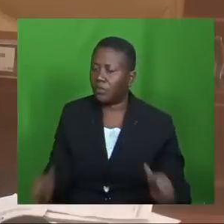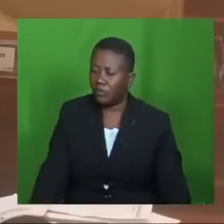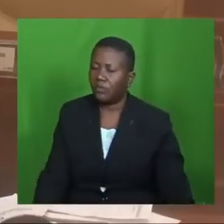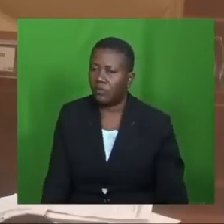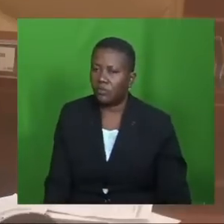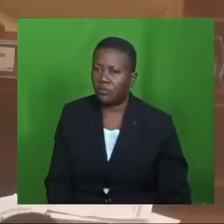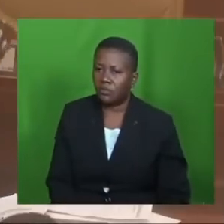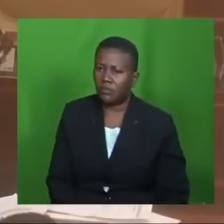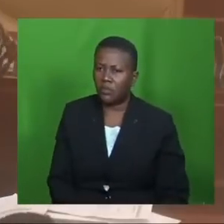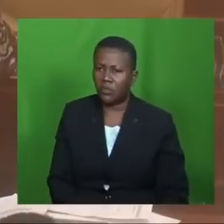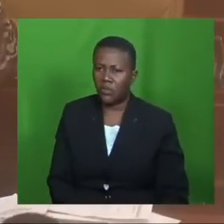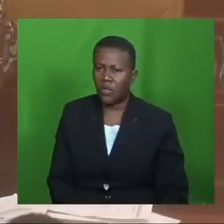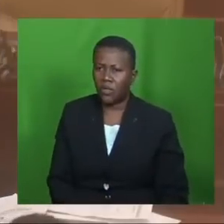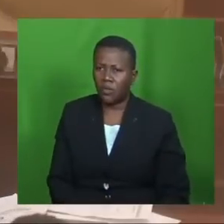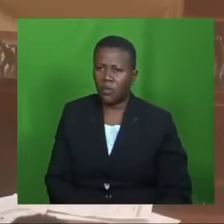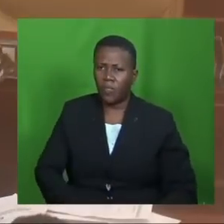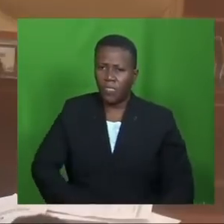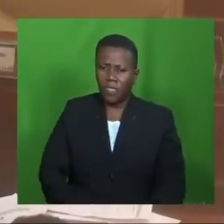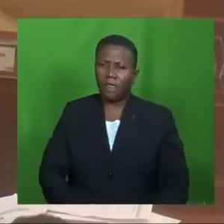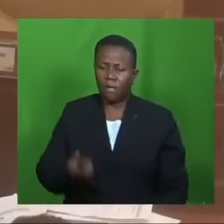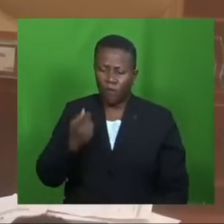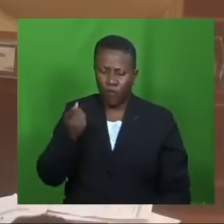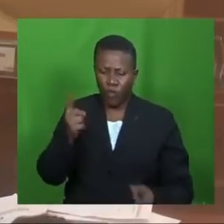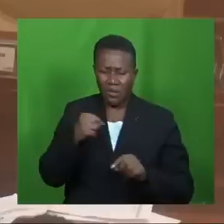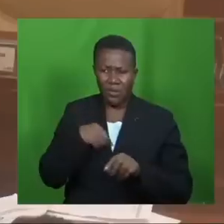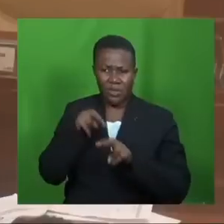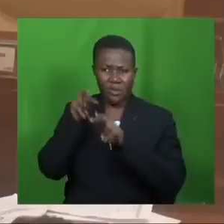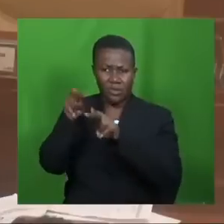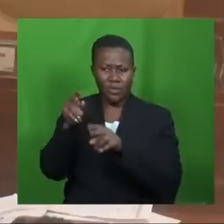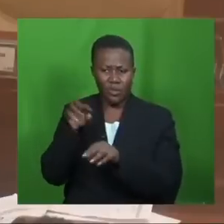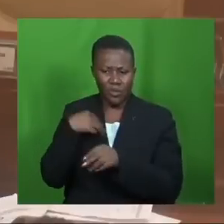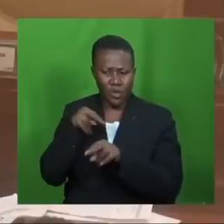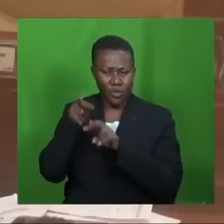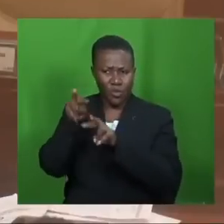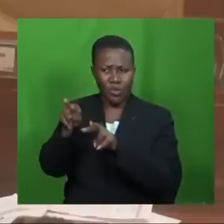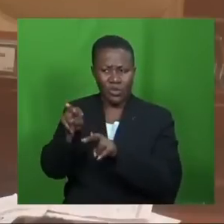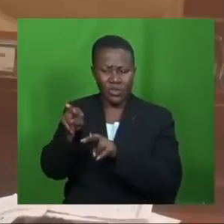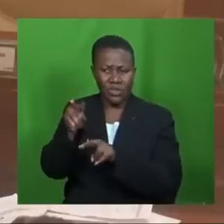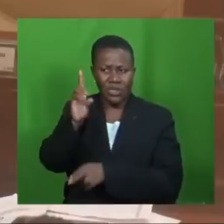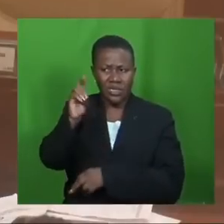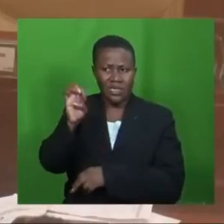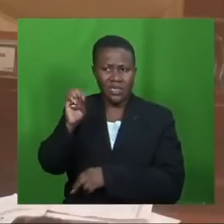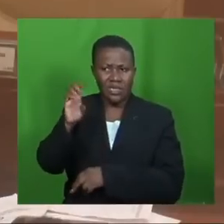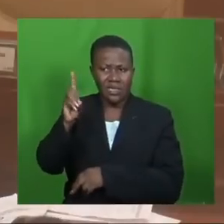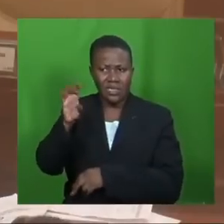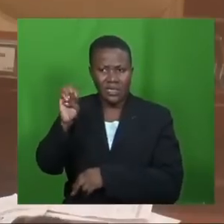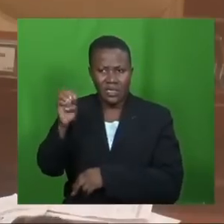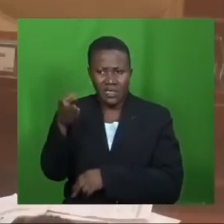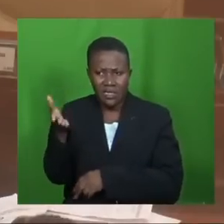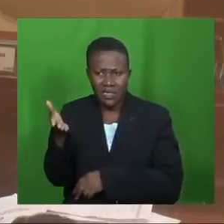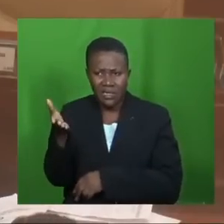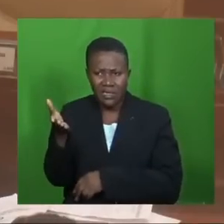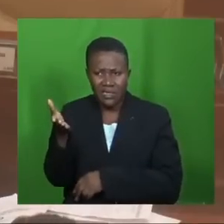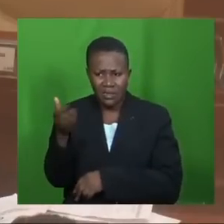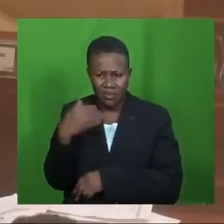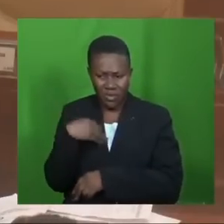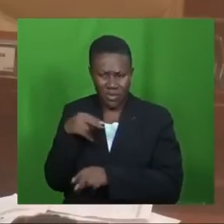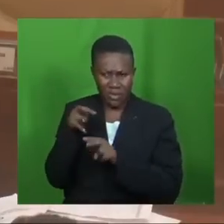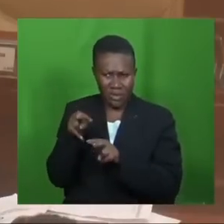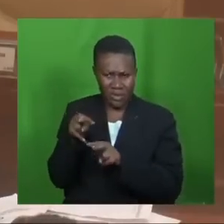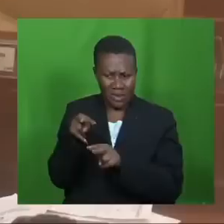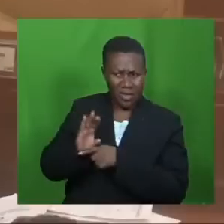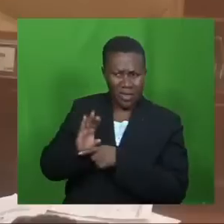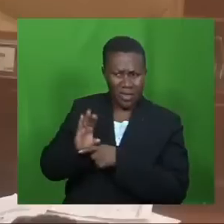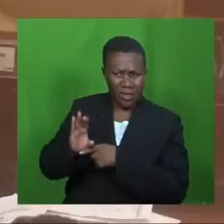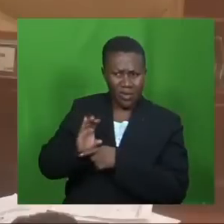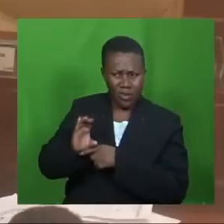I watched the day, I asked myself whether the coach really had plans, or whether the coach